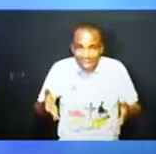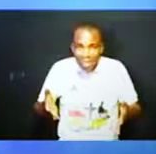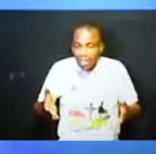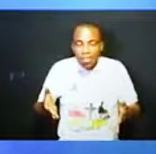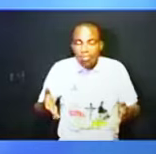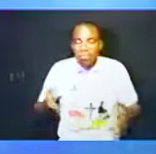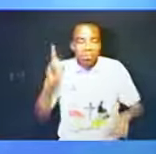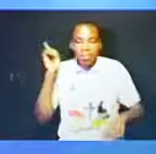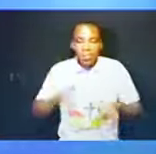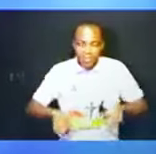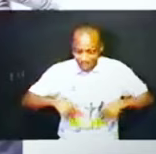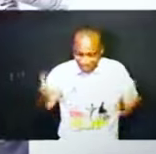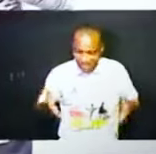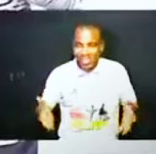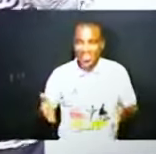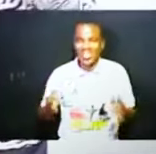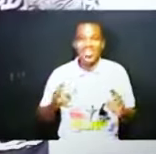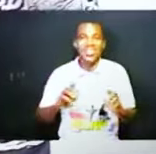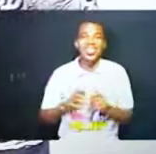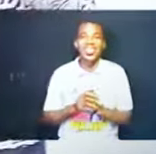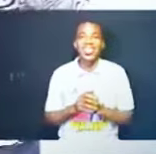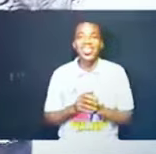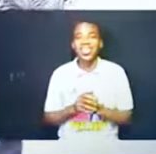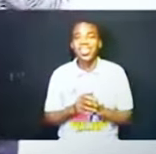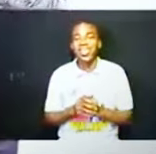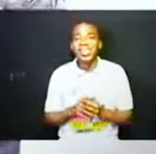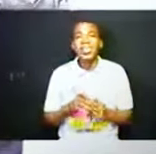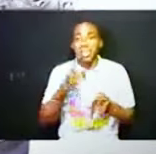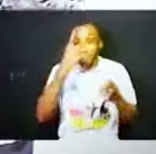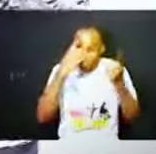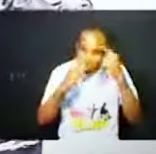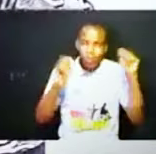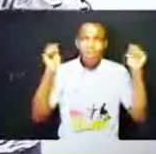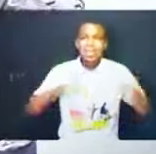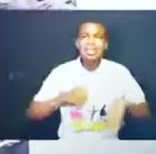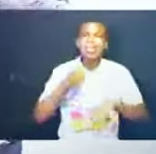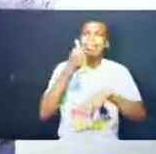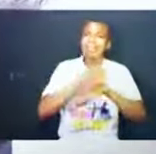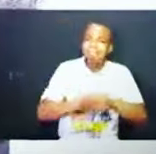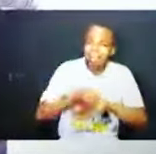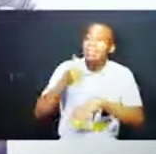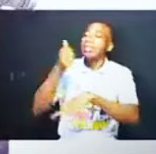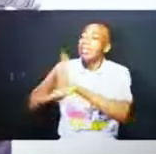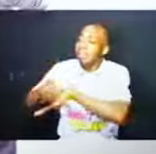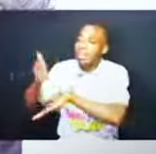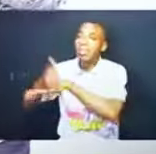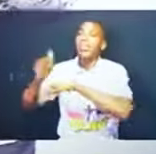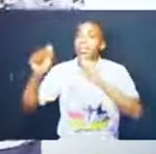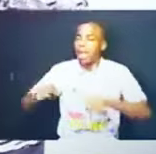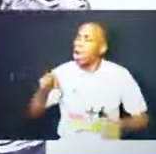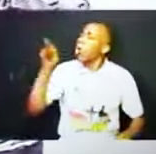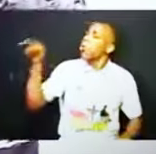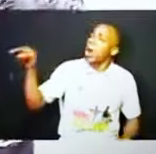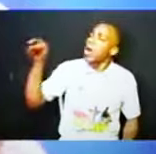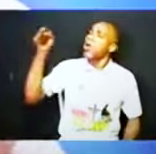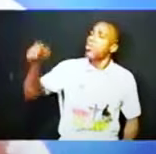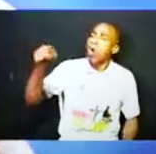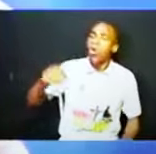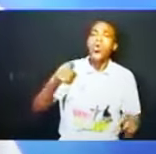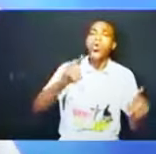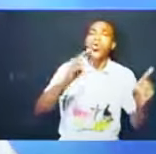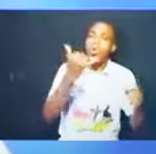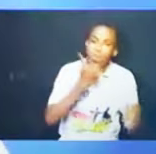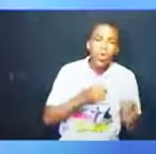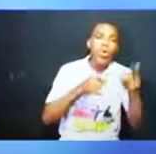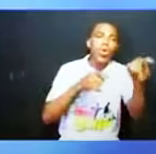You don't want anybody to hurt you. And the people, hey, this one has done this, this one has that. Don't mind them. You let them go and live on the moon. Nipa